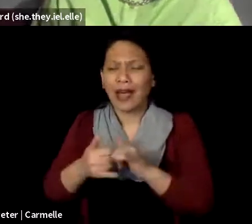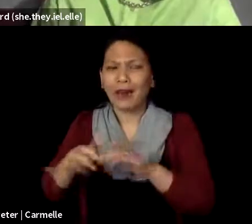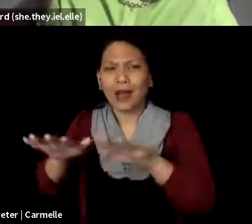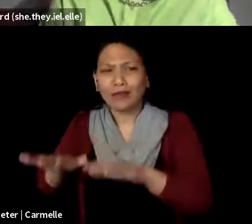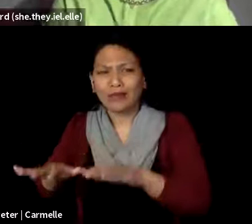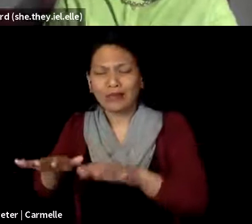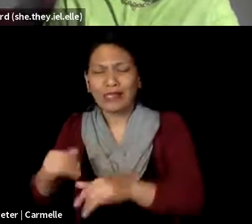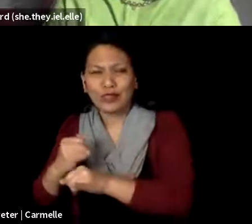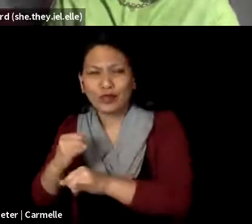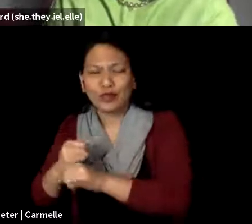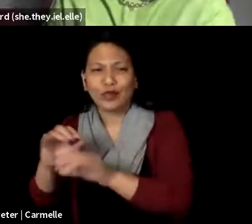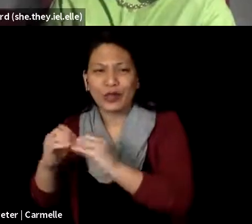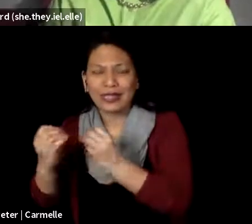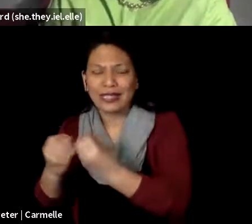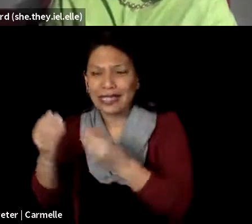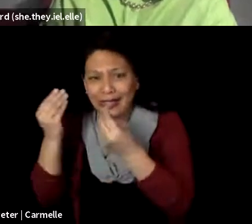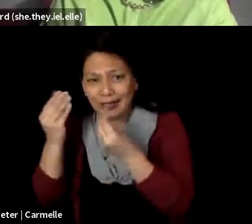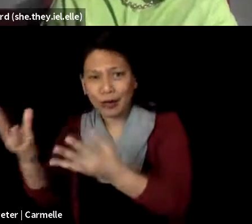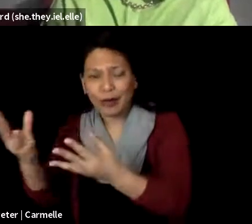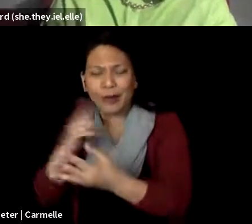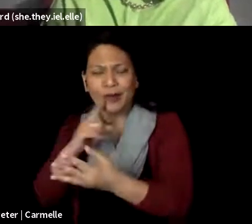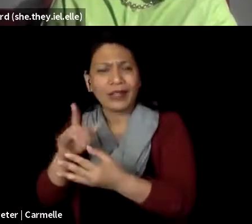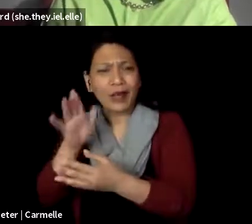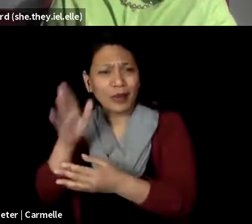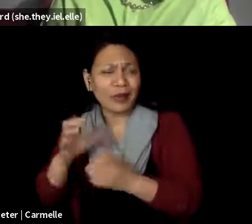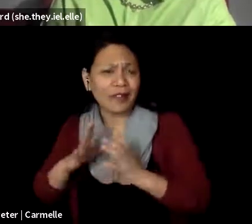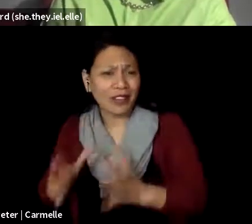going to be okay, you know? I think